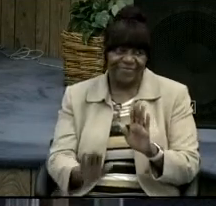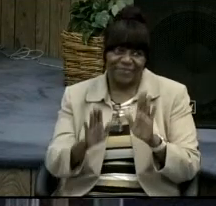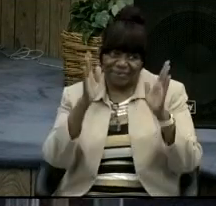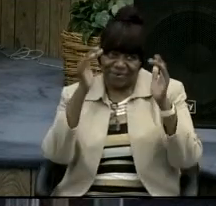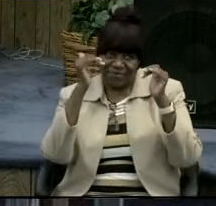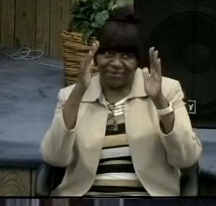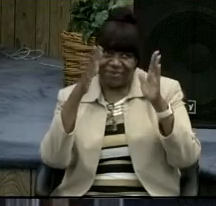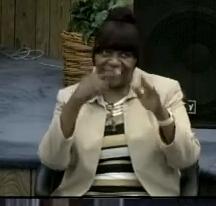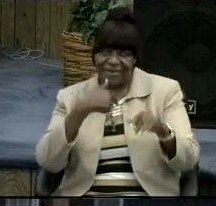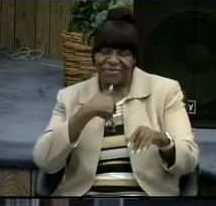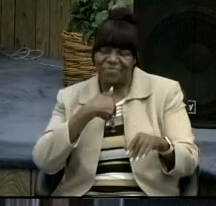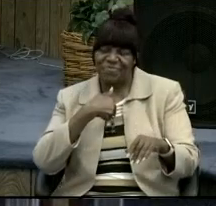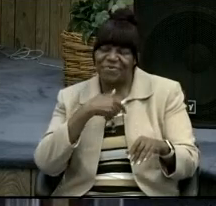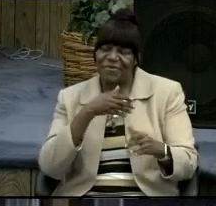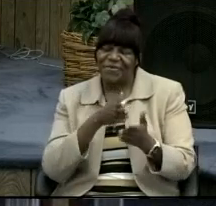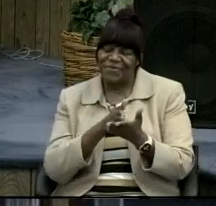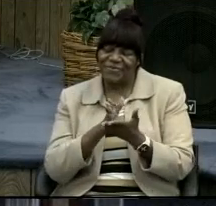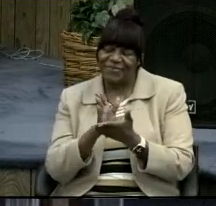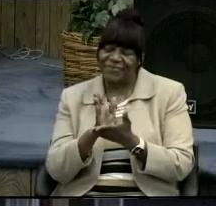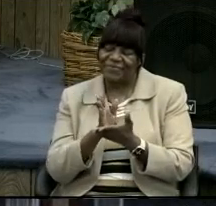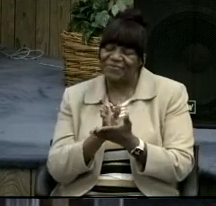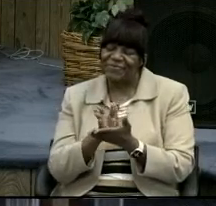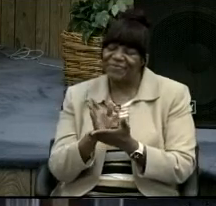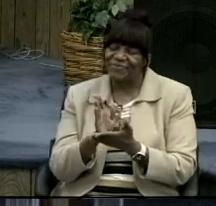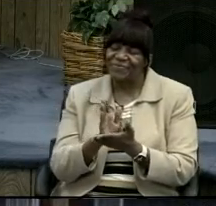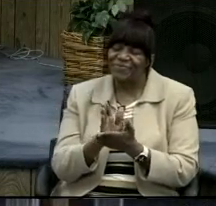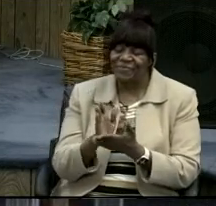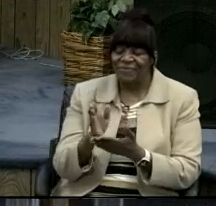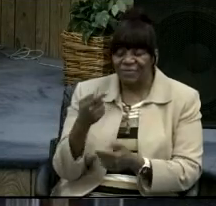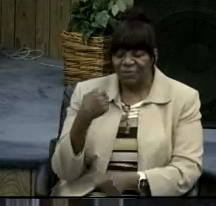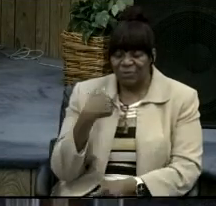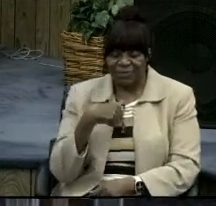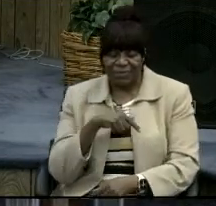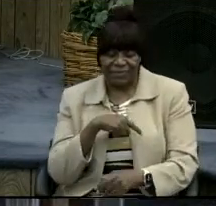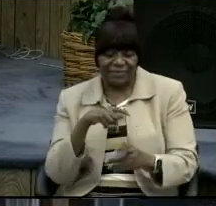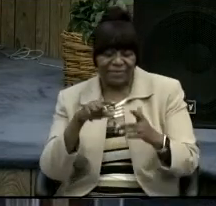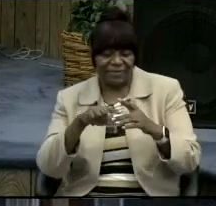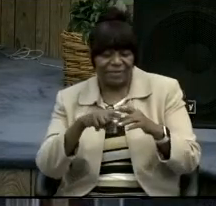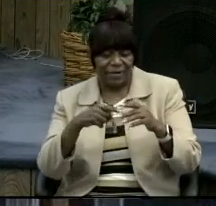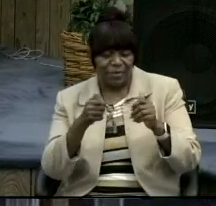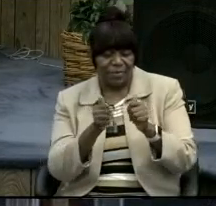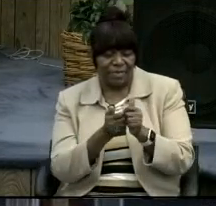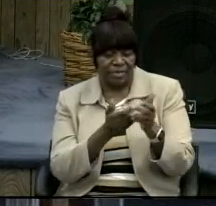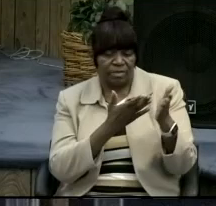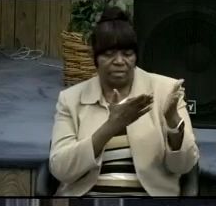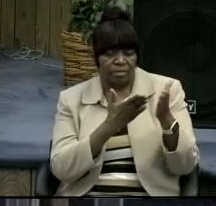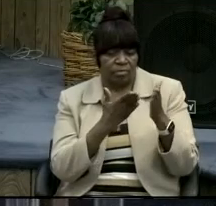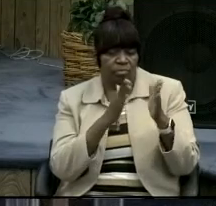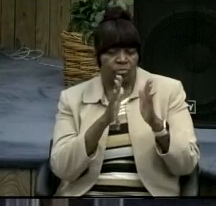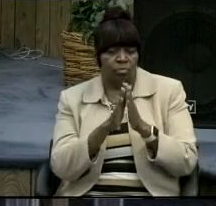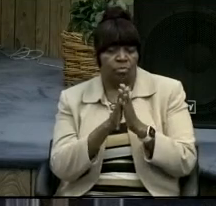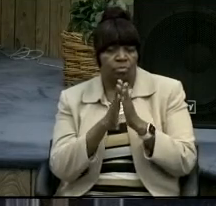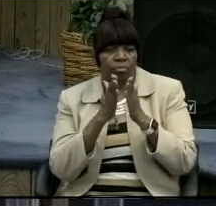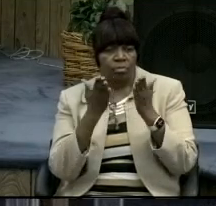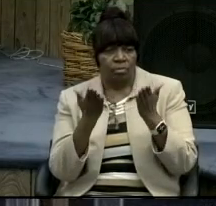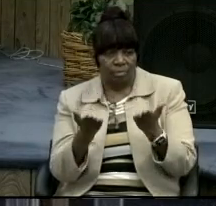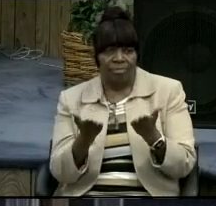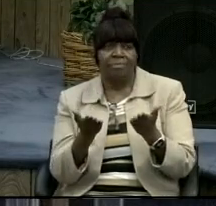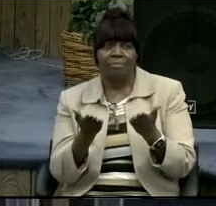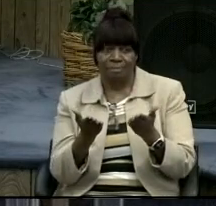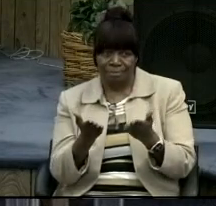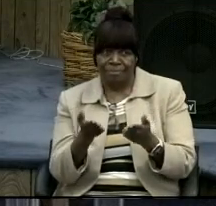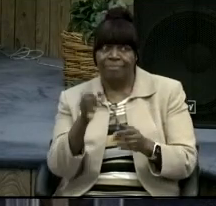hopefully I'll be all right by the time it's time to preach. We're going to go ahead with the service. Please open your